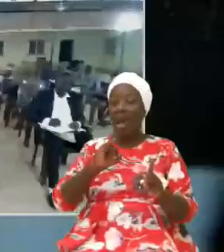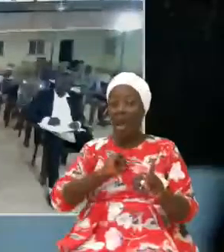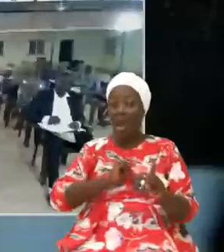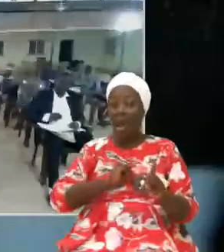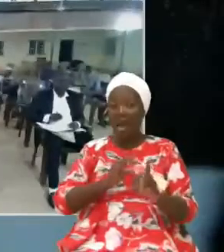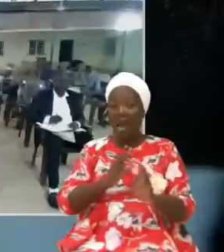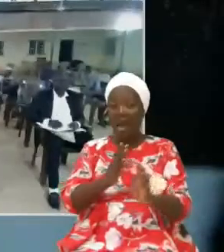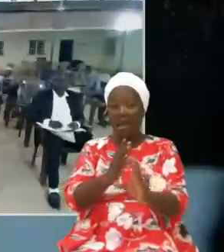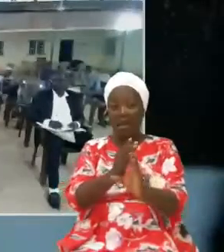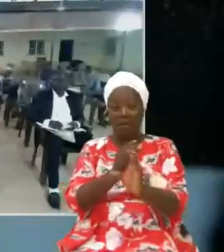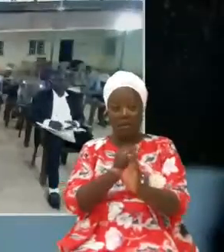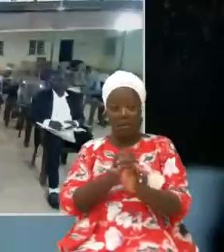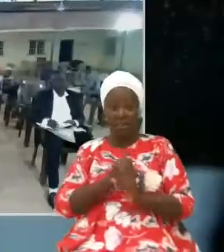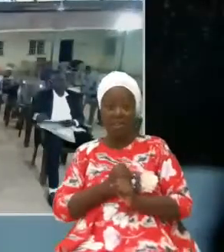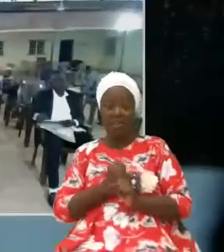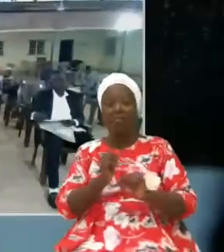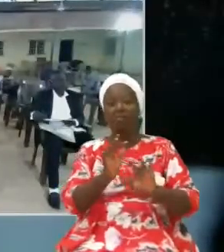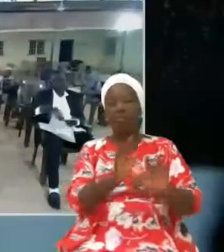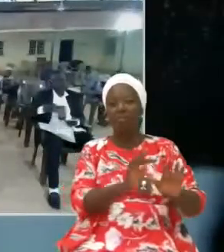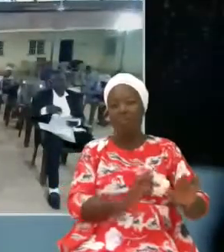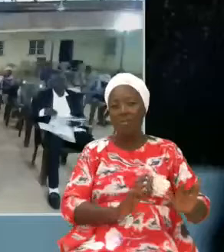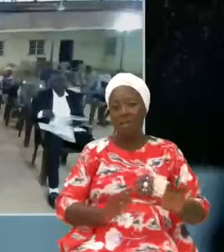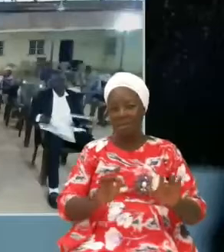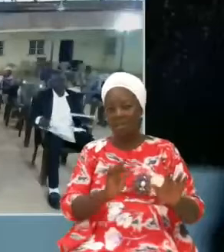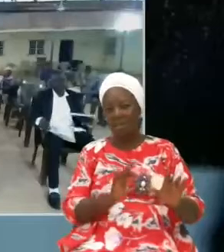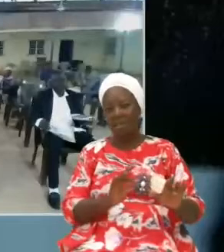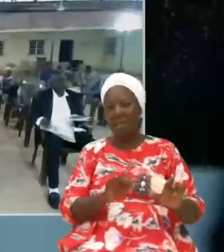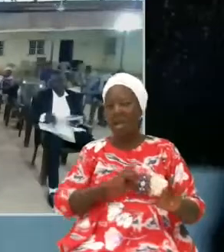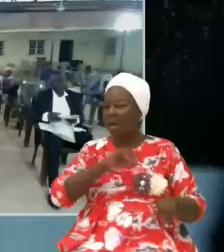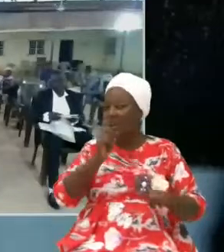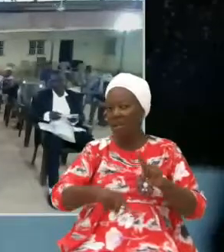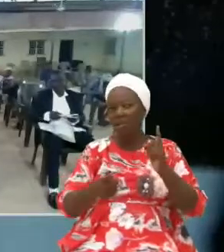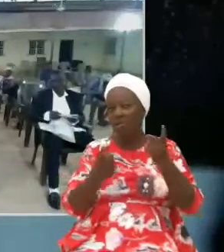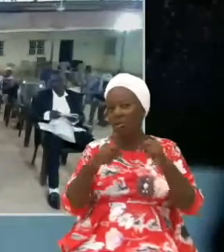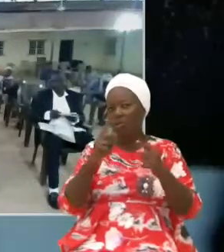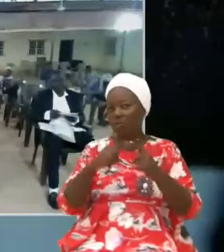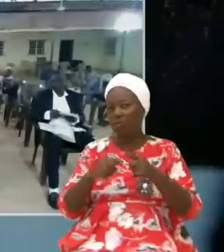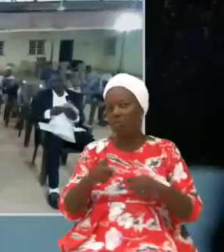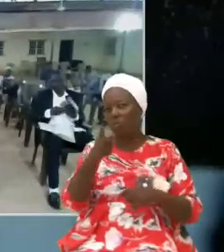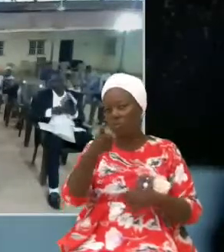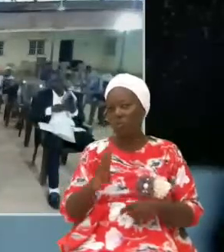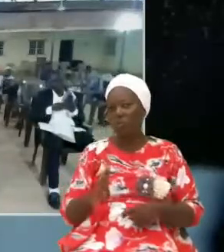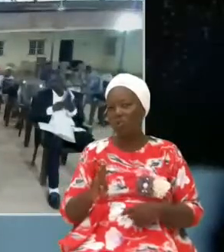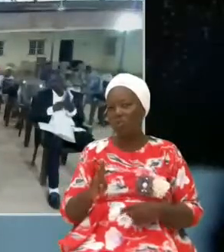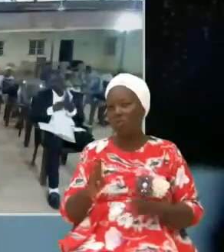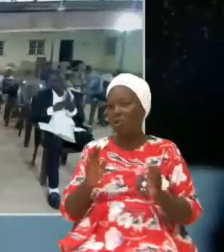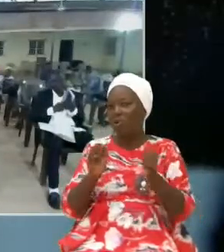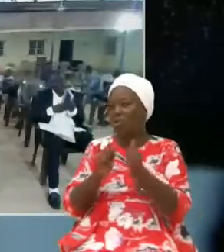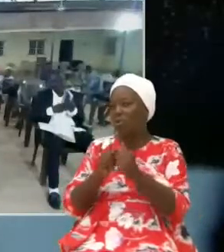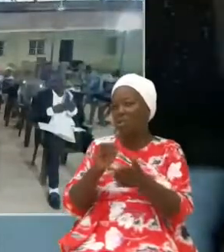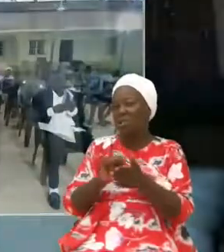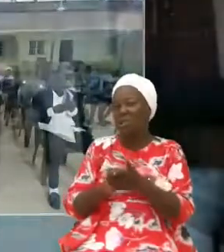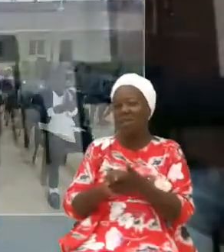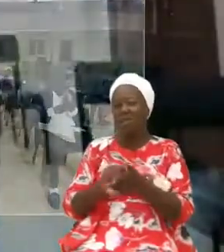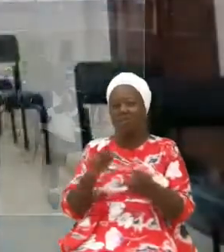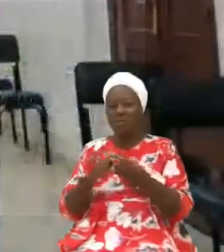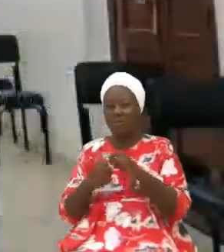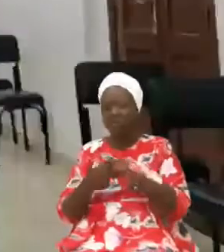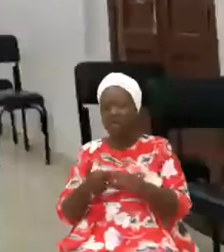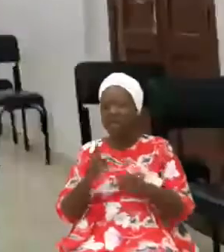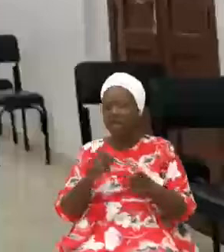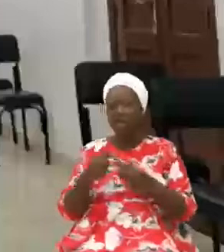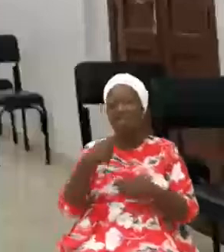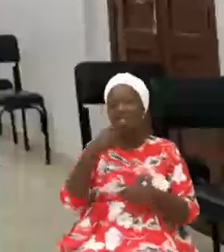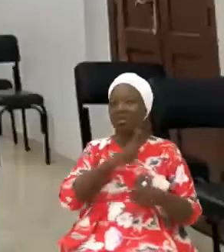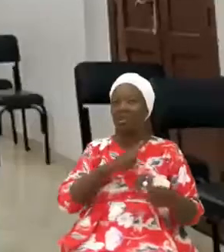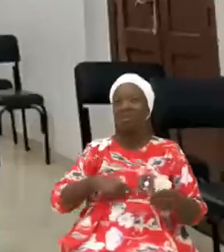but I obtained mercy. I couldn't come to God with merit.